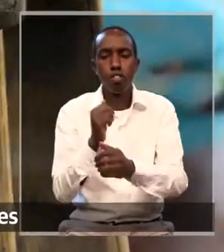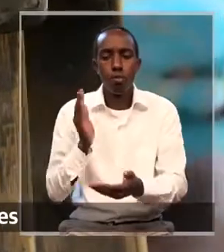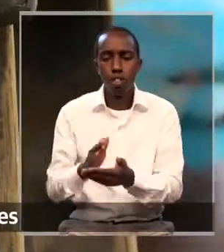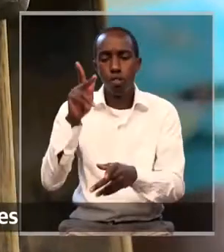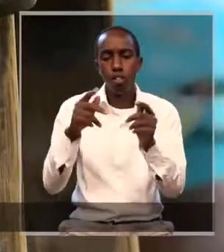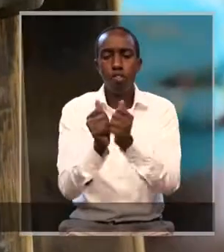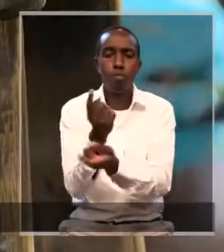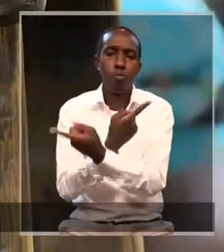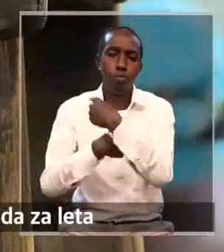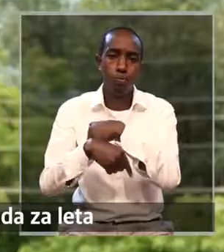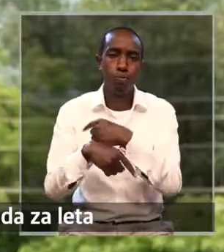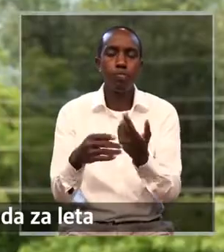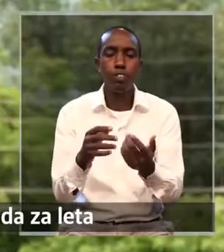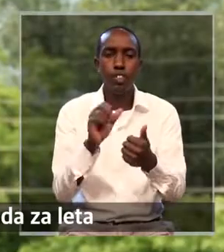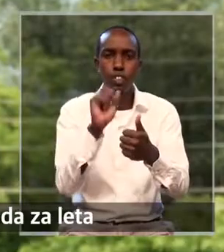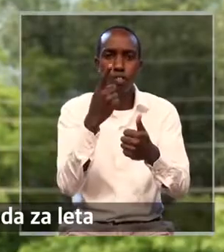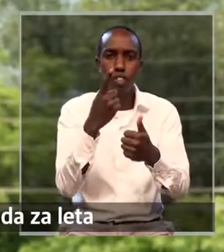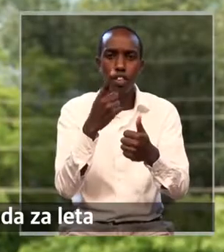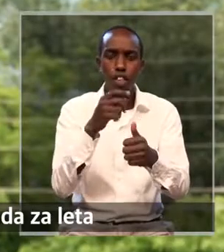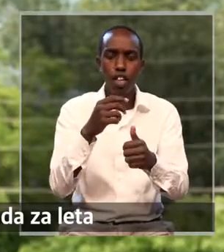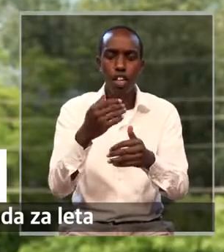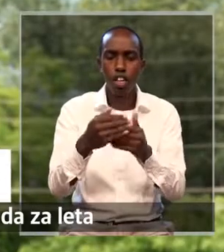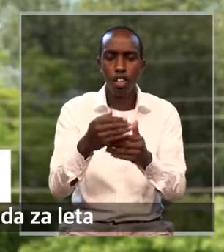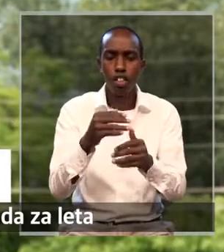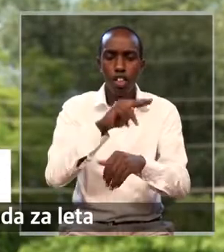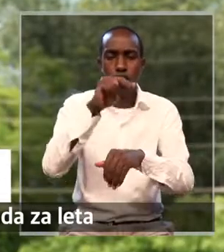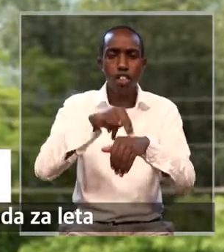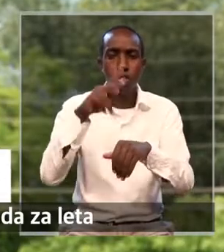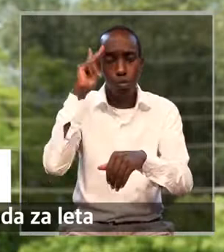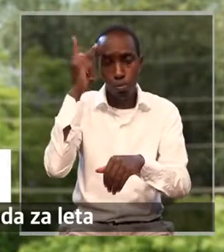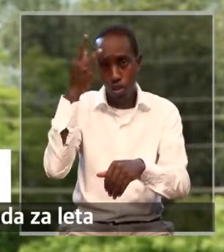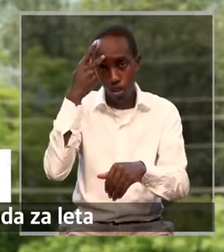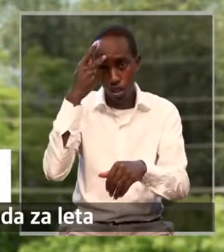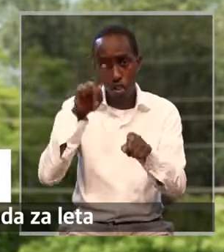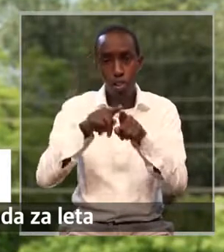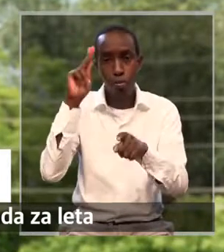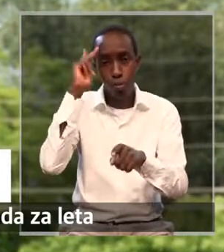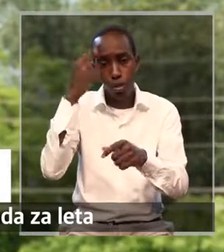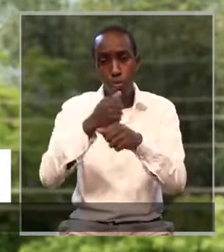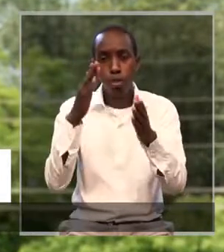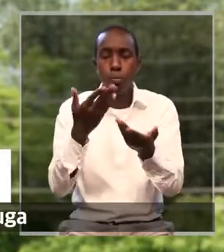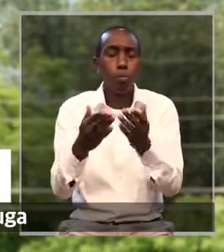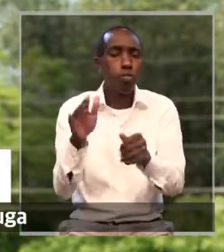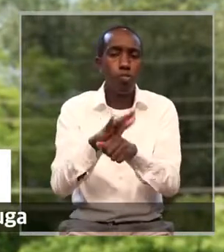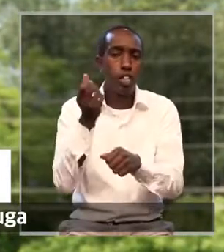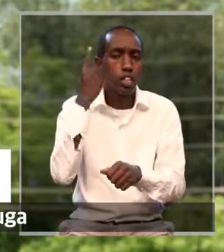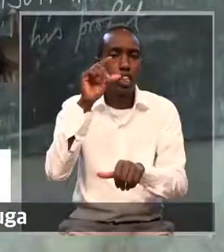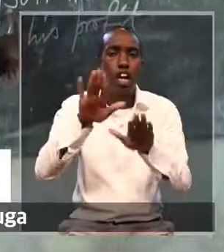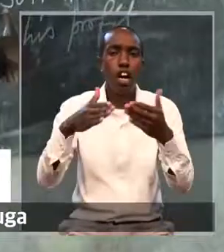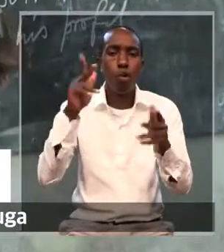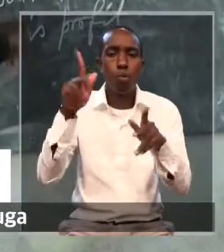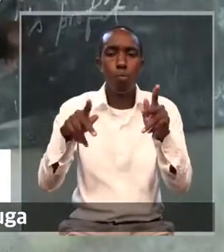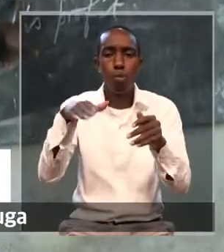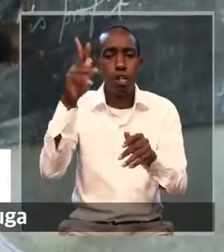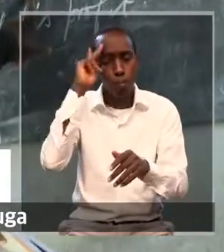ubumuga The first one was around national policy and policymakers perhaps not fully understanding how